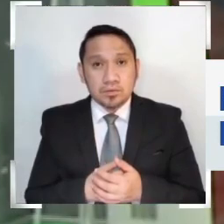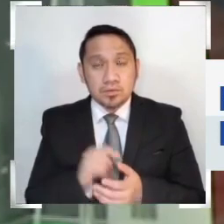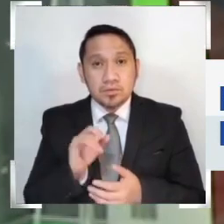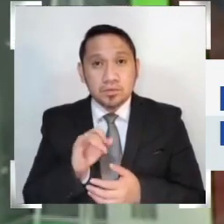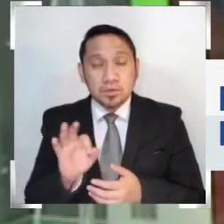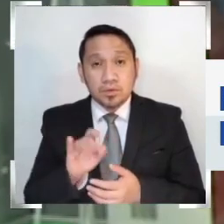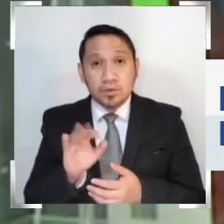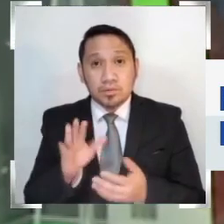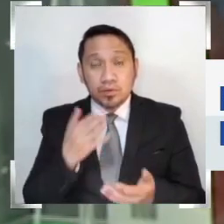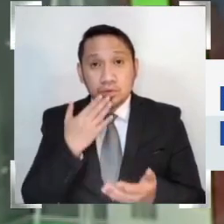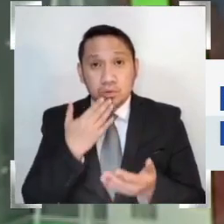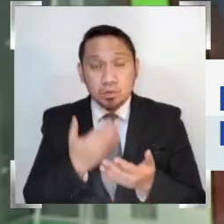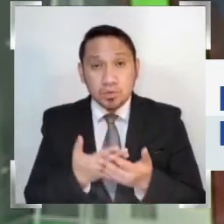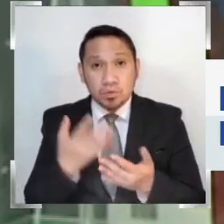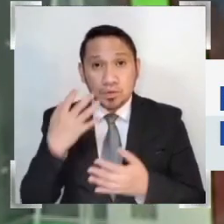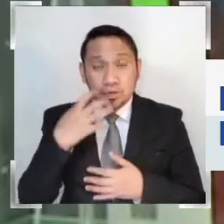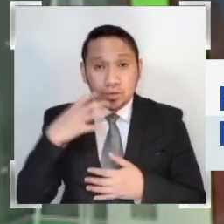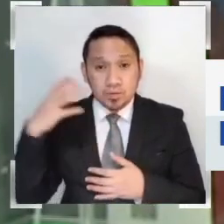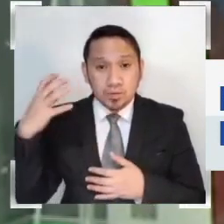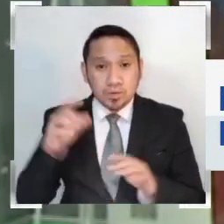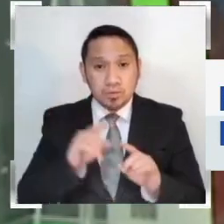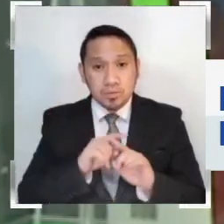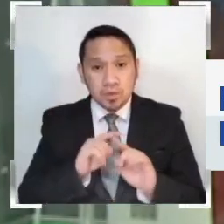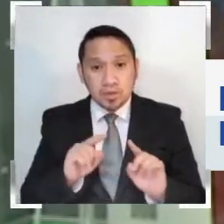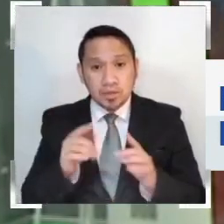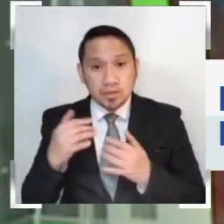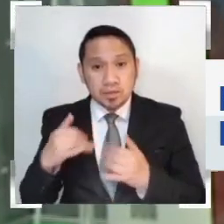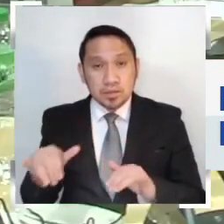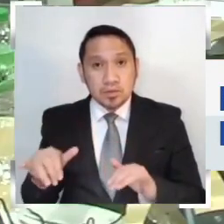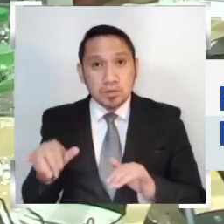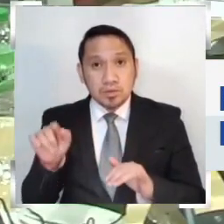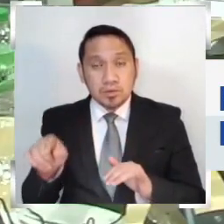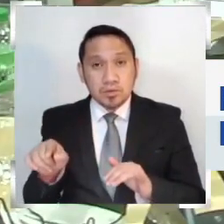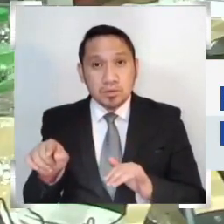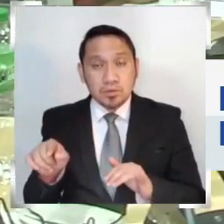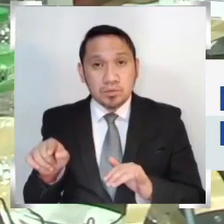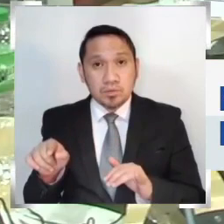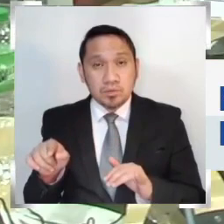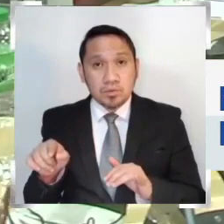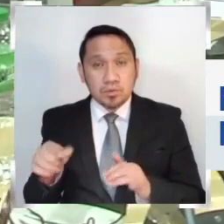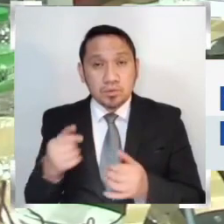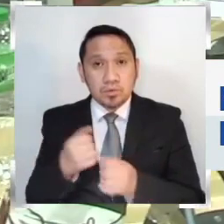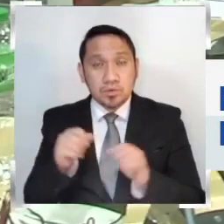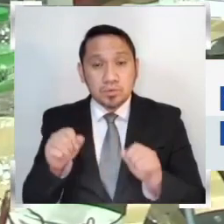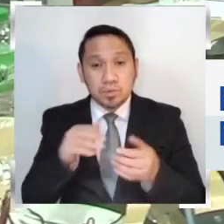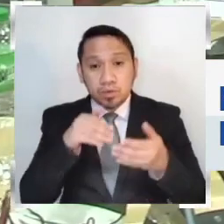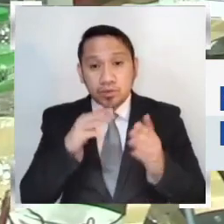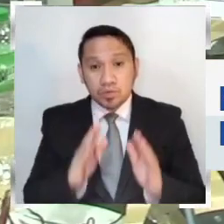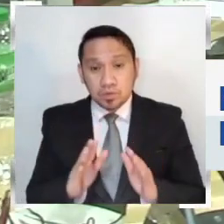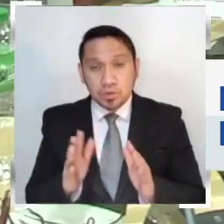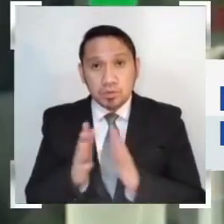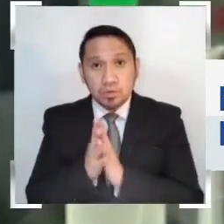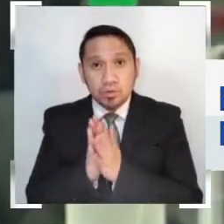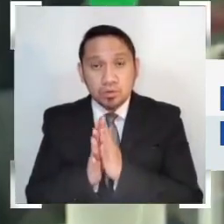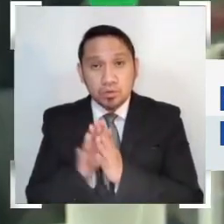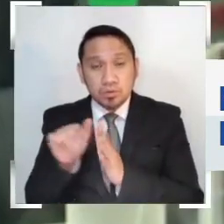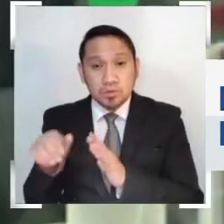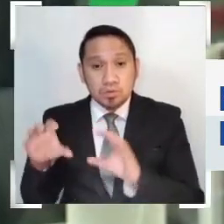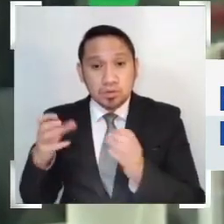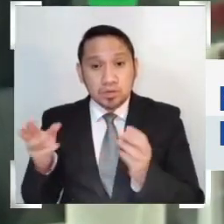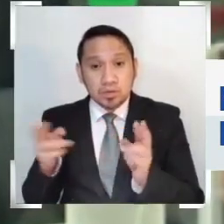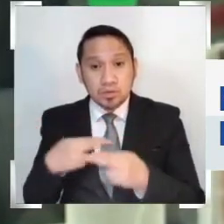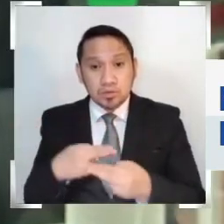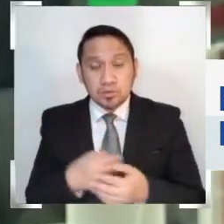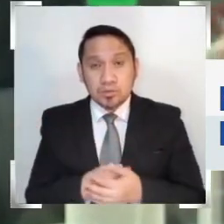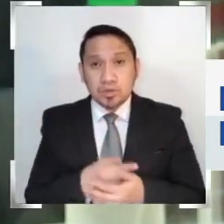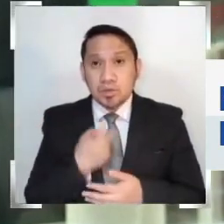panahon, may araw nandoon pa rin po yung mga evacuees dahil nasira ang bahay nila. Yung mga estudyante, magsisiksikan sa ibang classroom. Iniutos